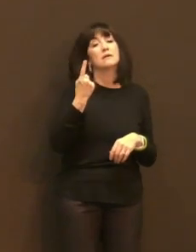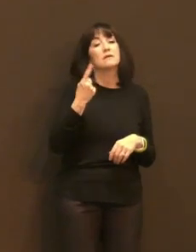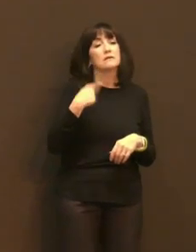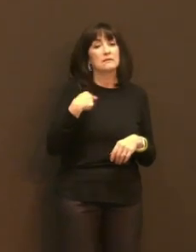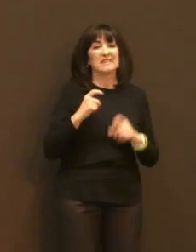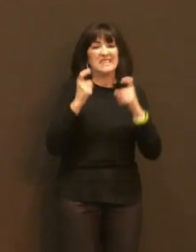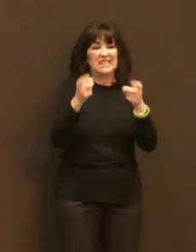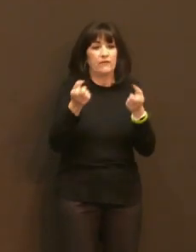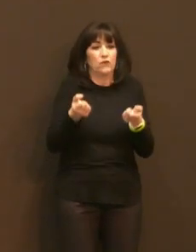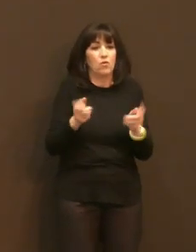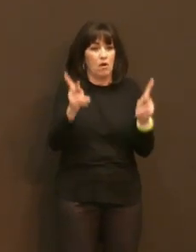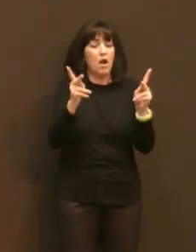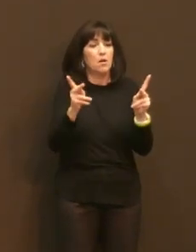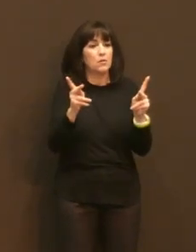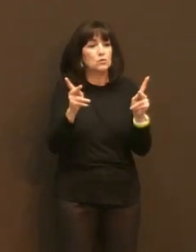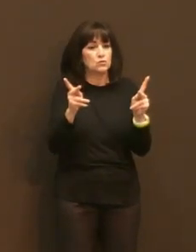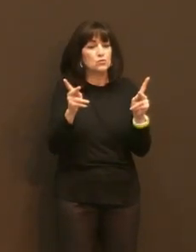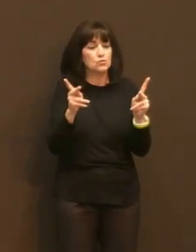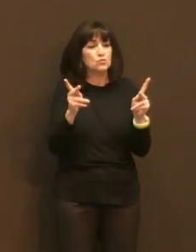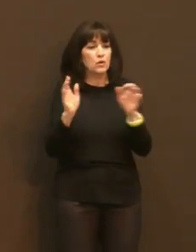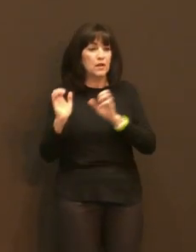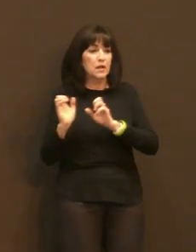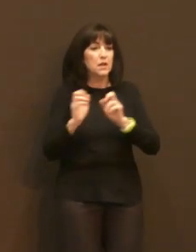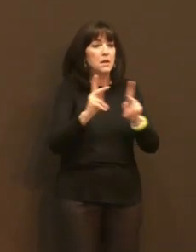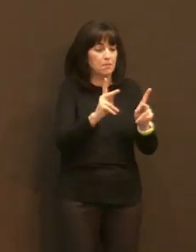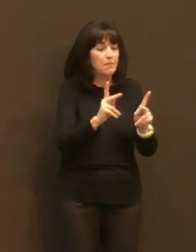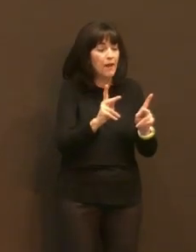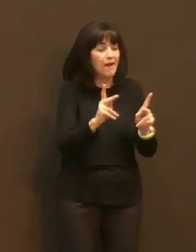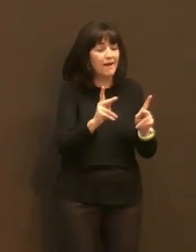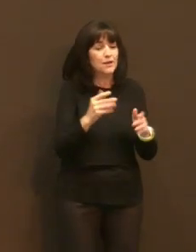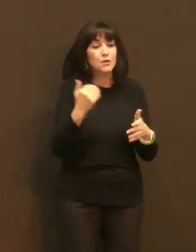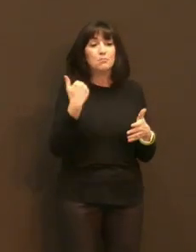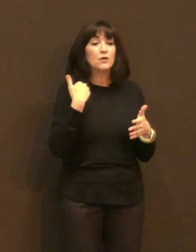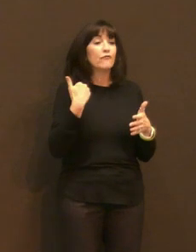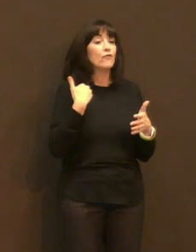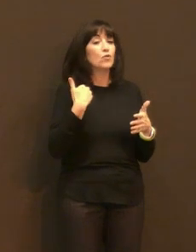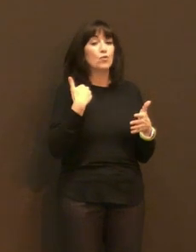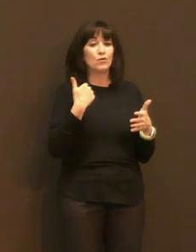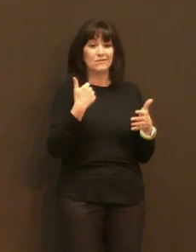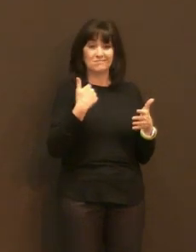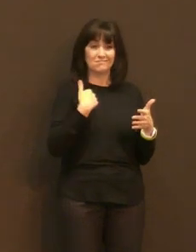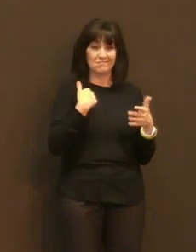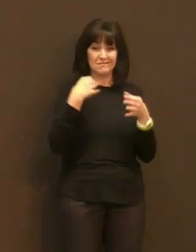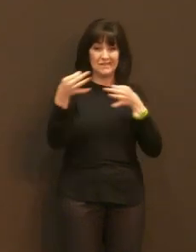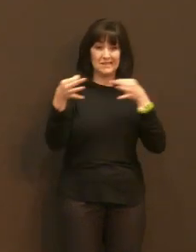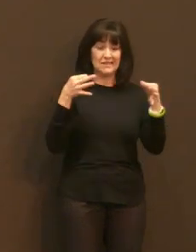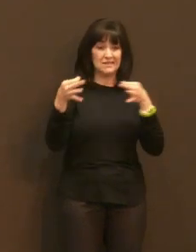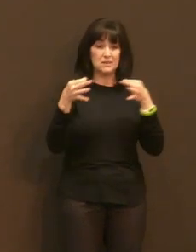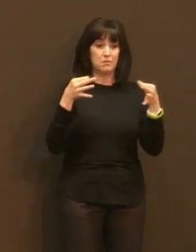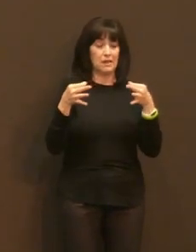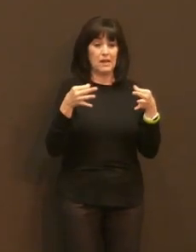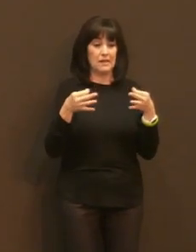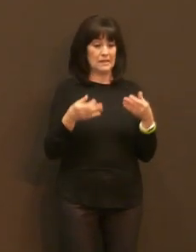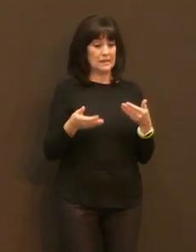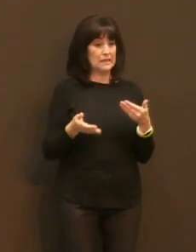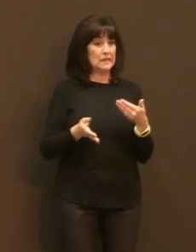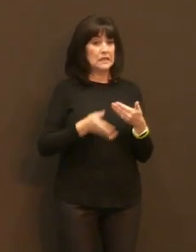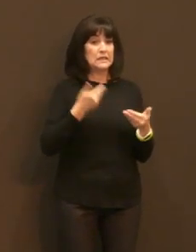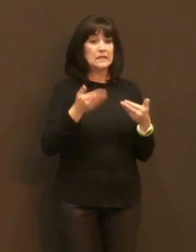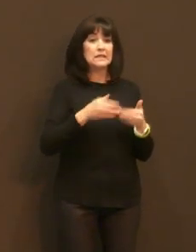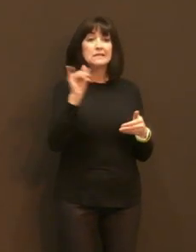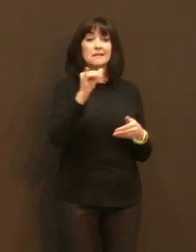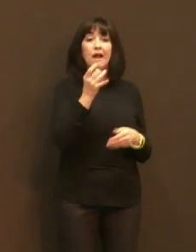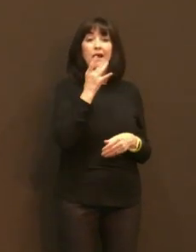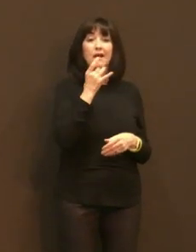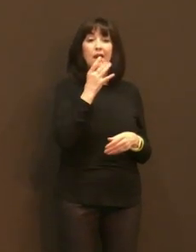online. I've used the analogy of a flick switch and a dimmer switch. The three-step process